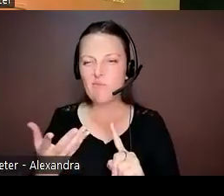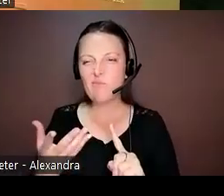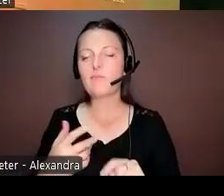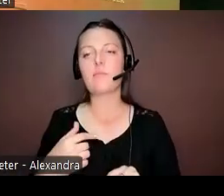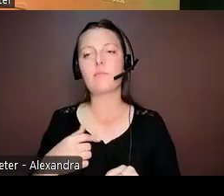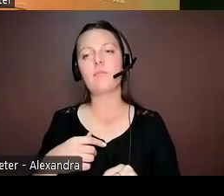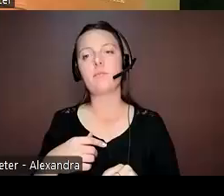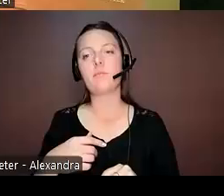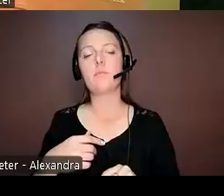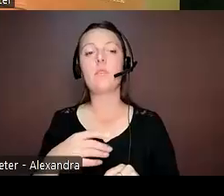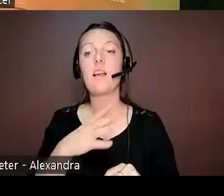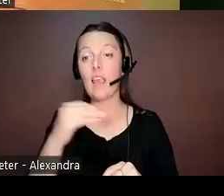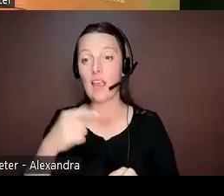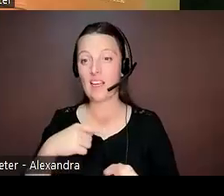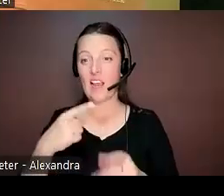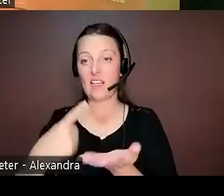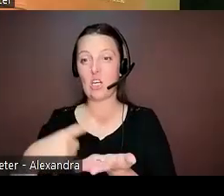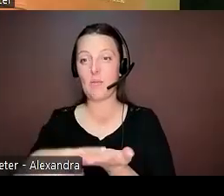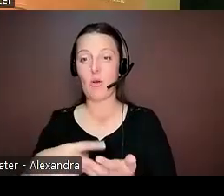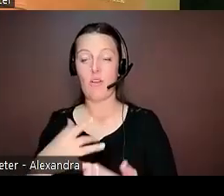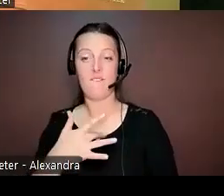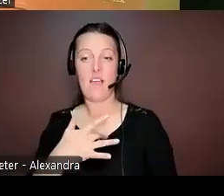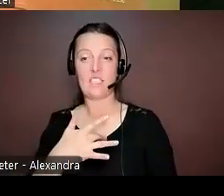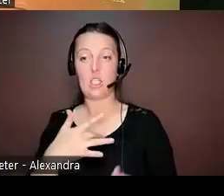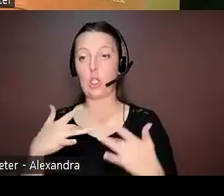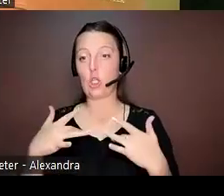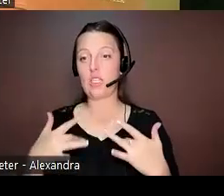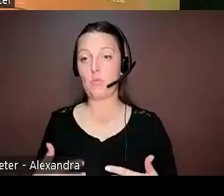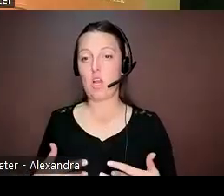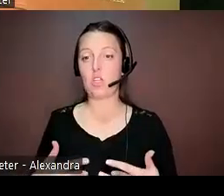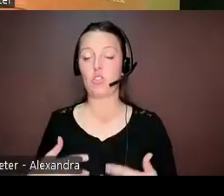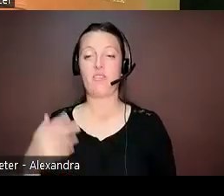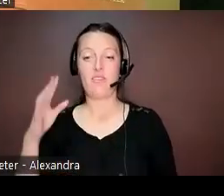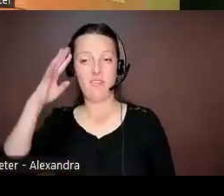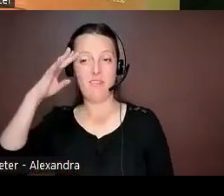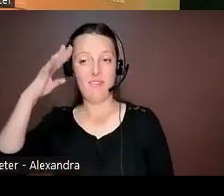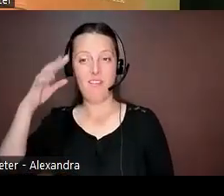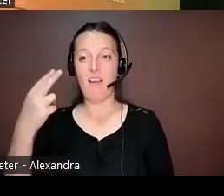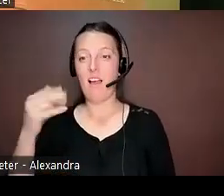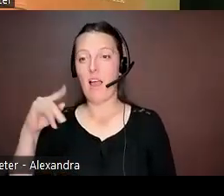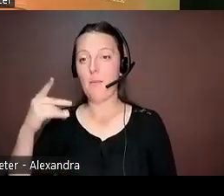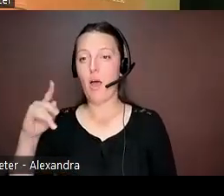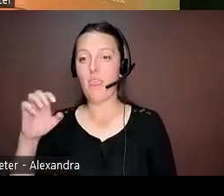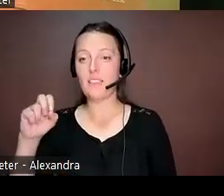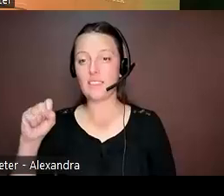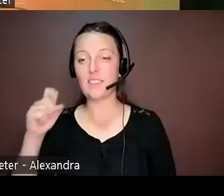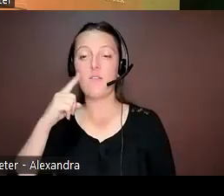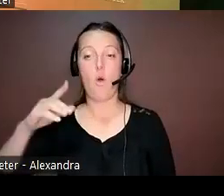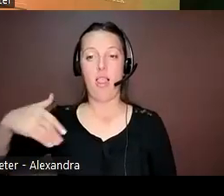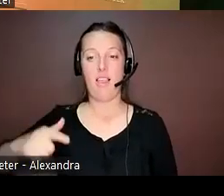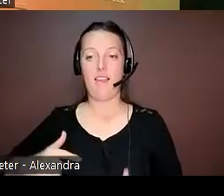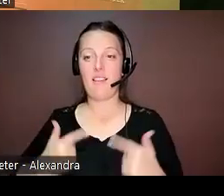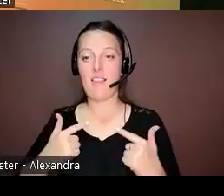the vascular depression hypothesis, the late life depression that at least like many geriatric psychiatrists